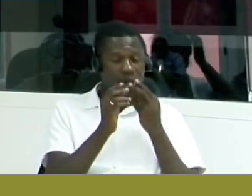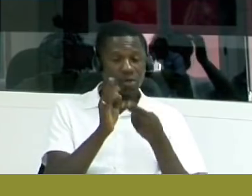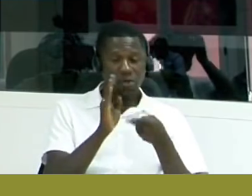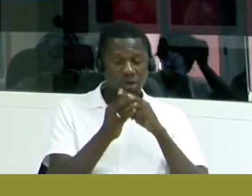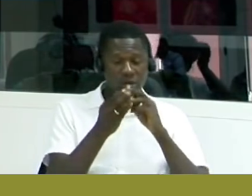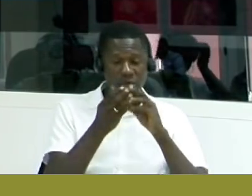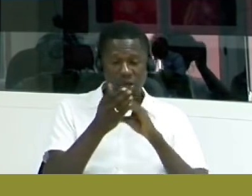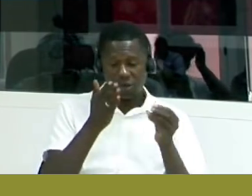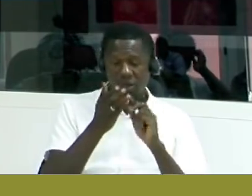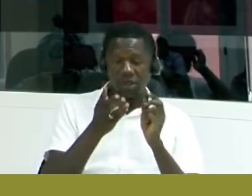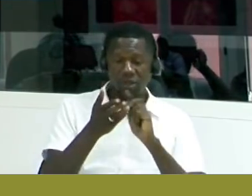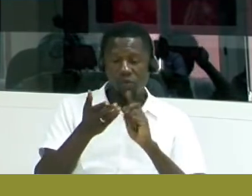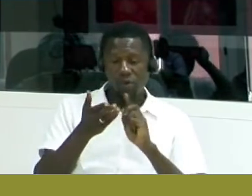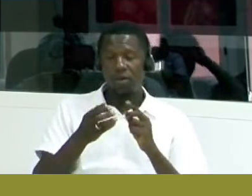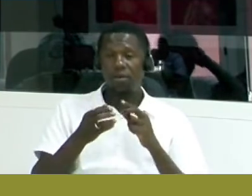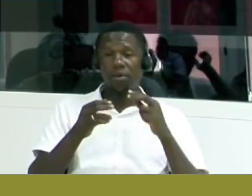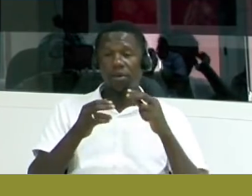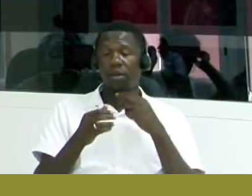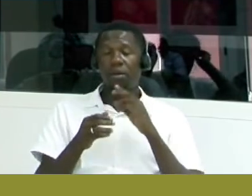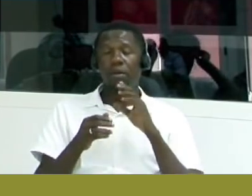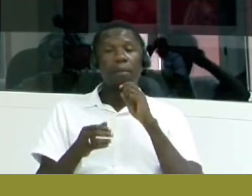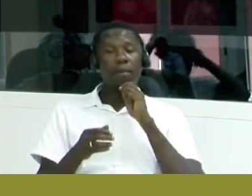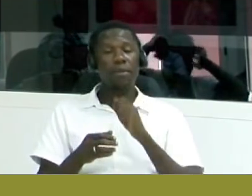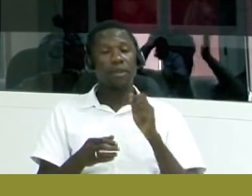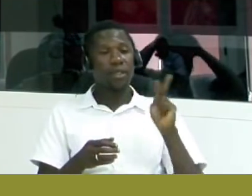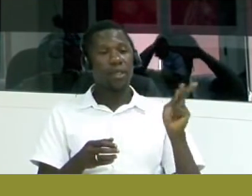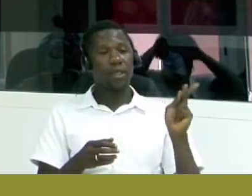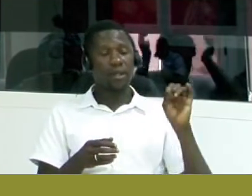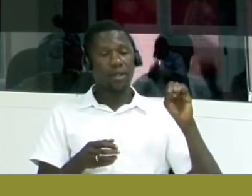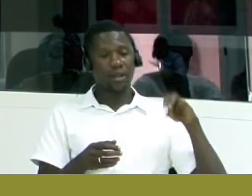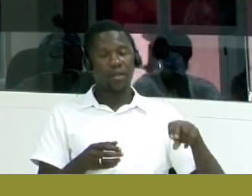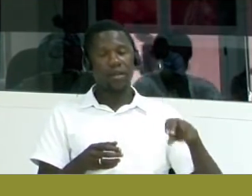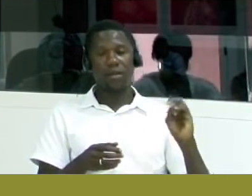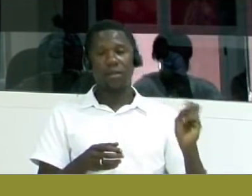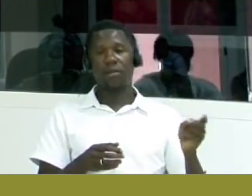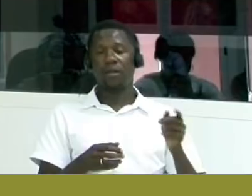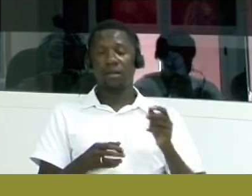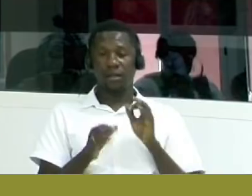what Mr. King faced. I am not complaining.